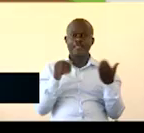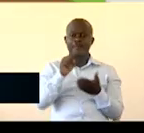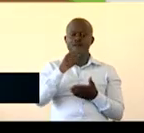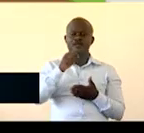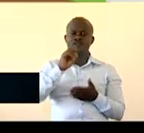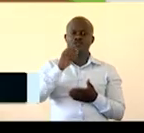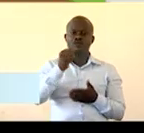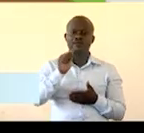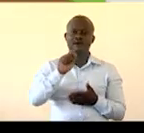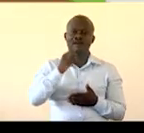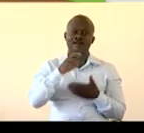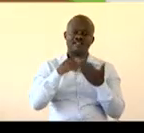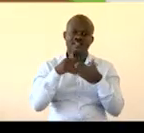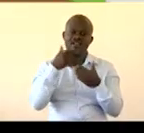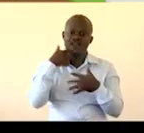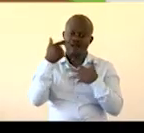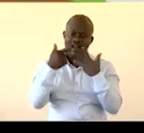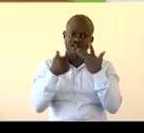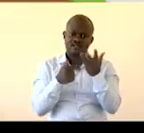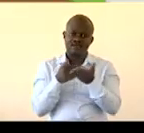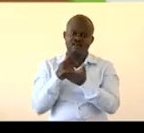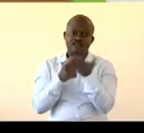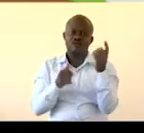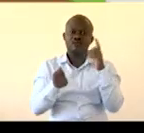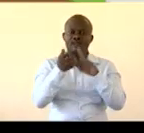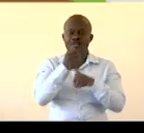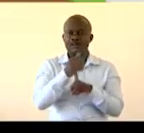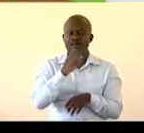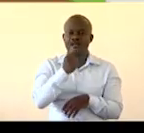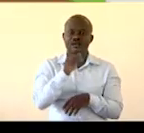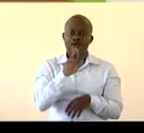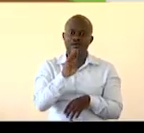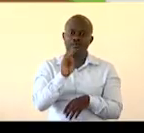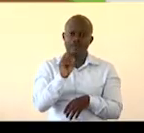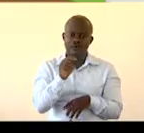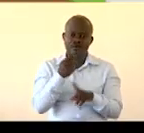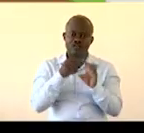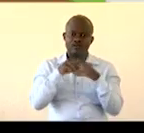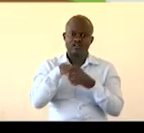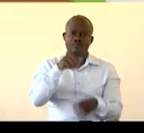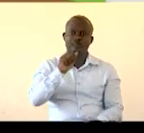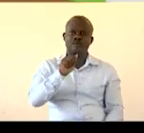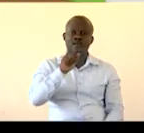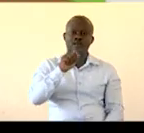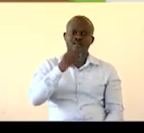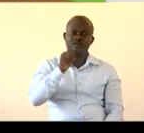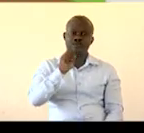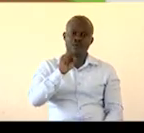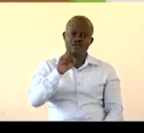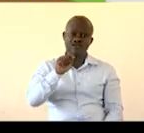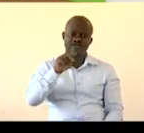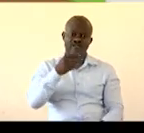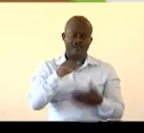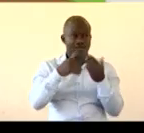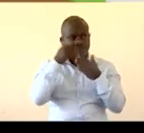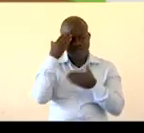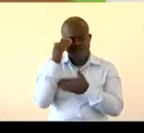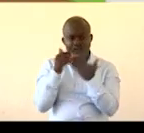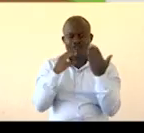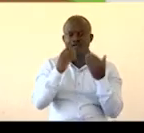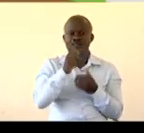stomata are exposed to get carbon dioxide from the atmosphere, because remember, carbon